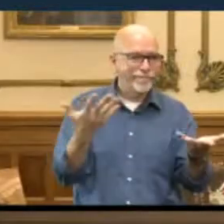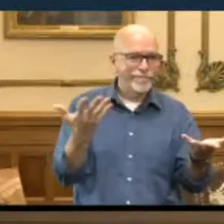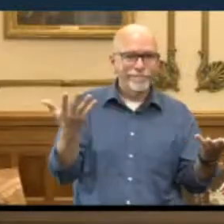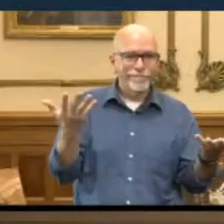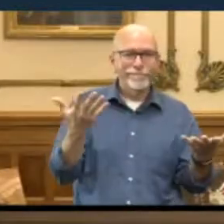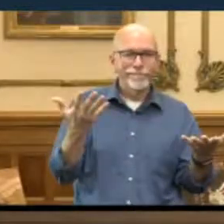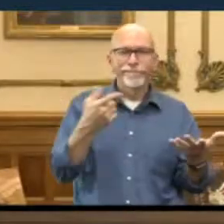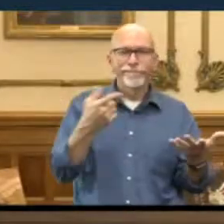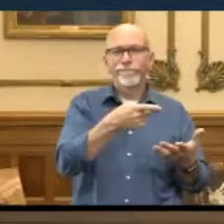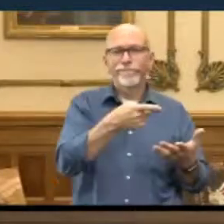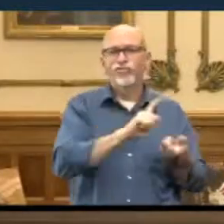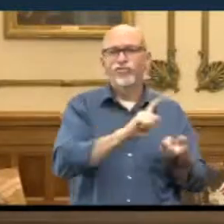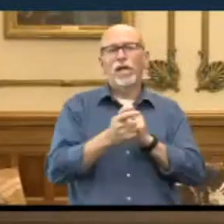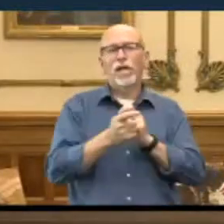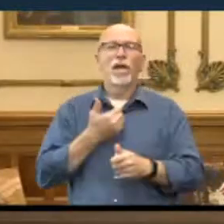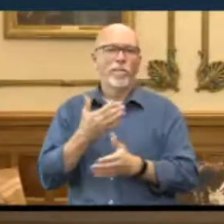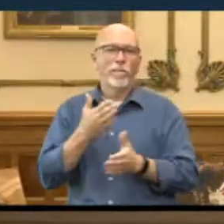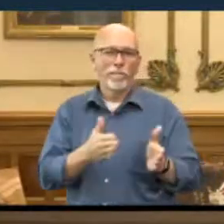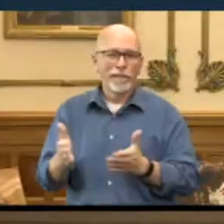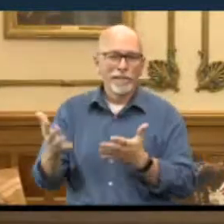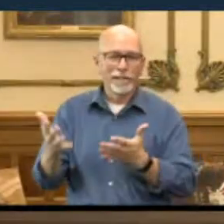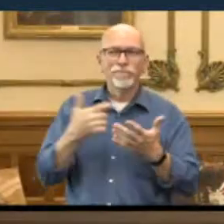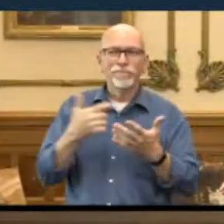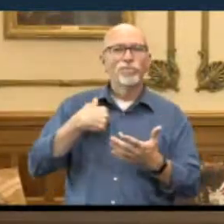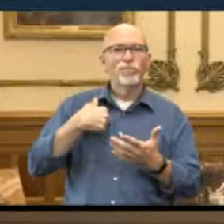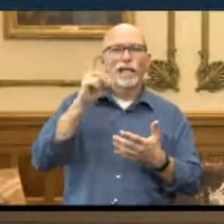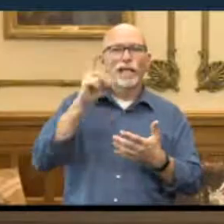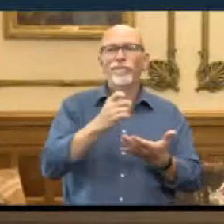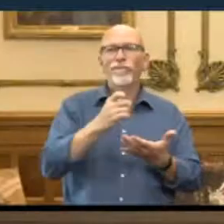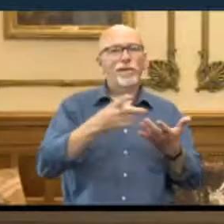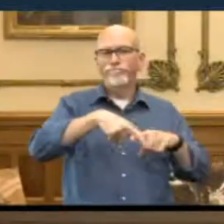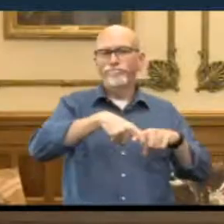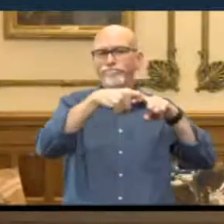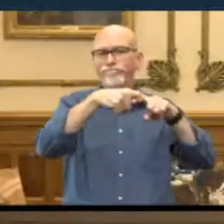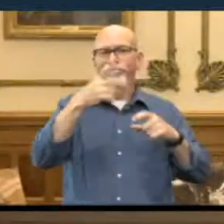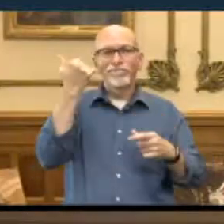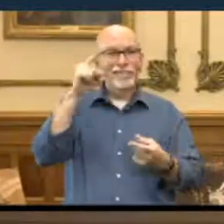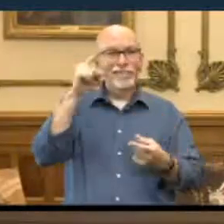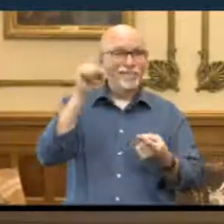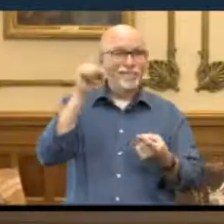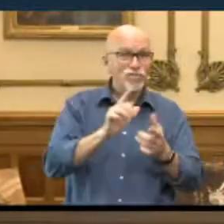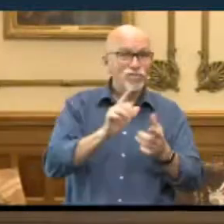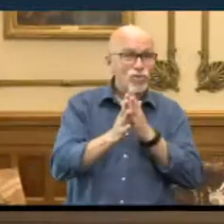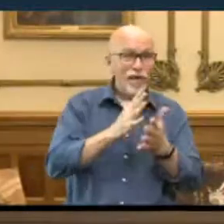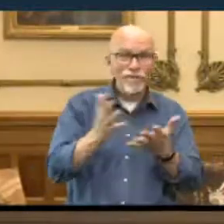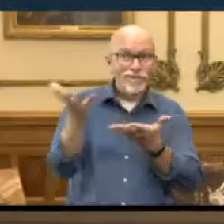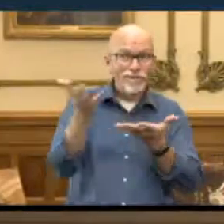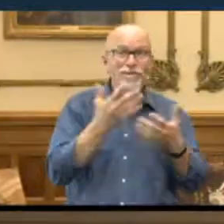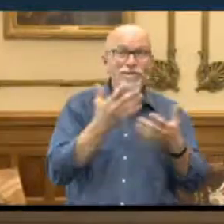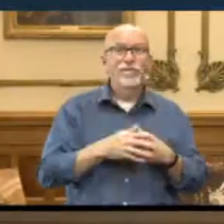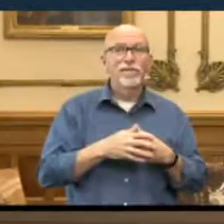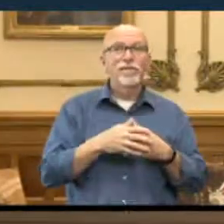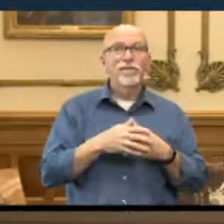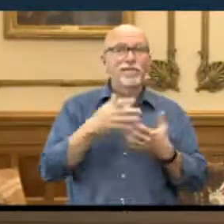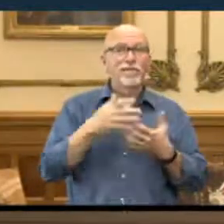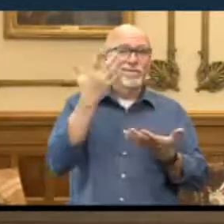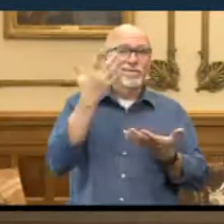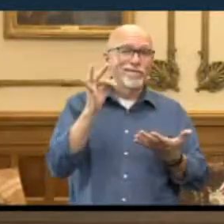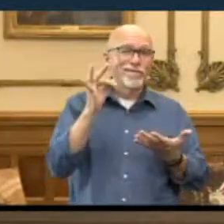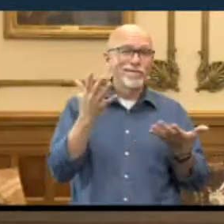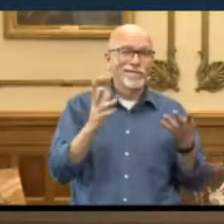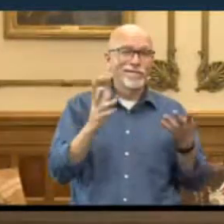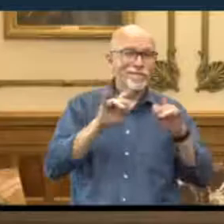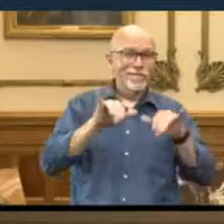other plans for us. So we had to put it on halt because of decreased traffic volume due to